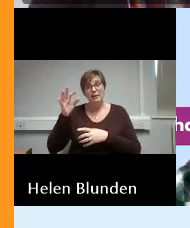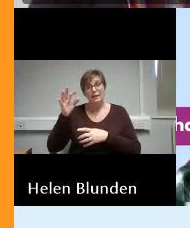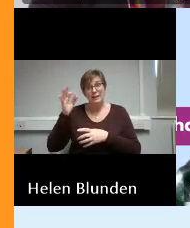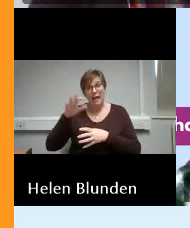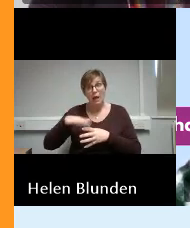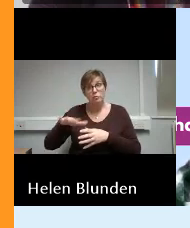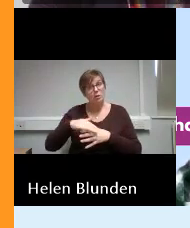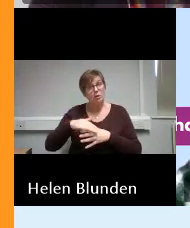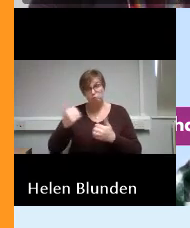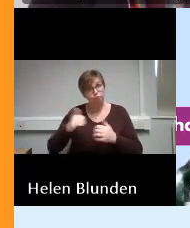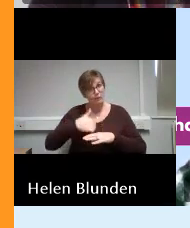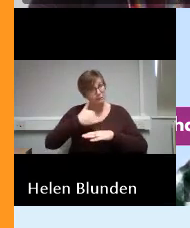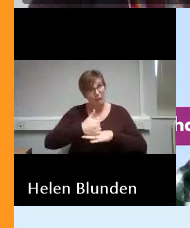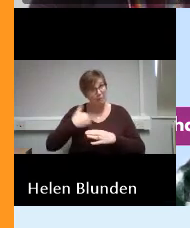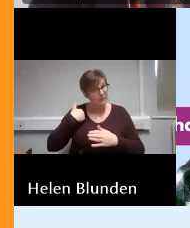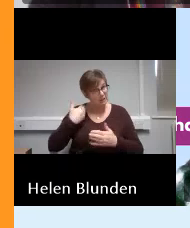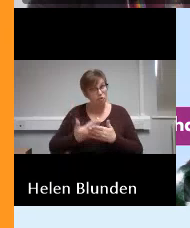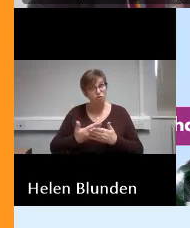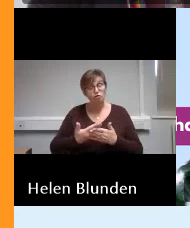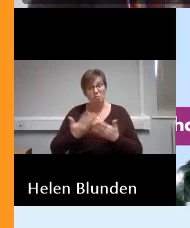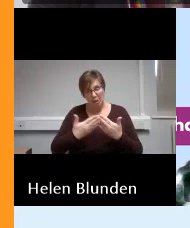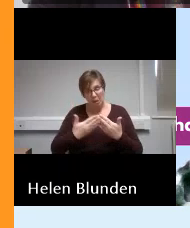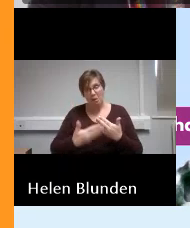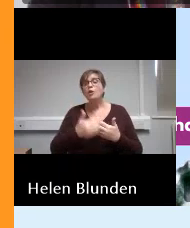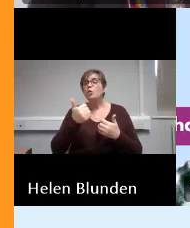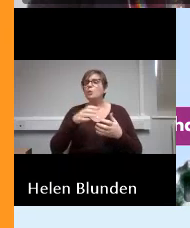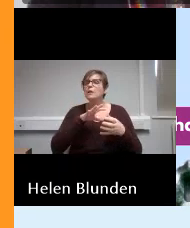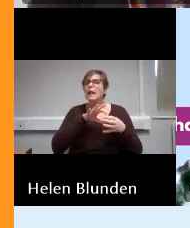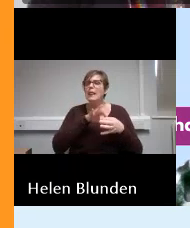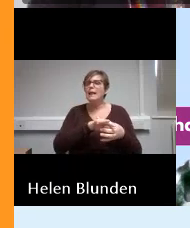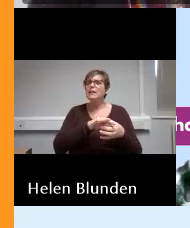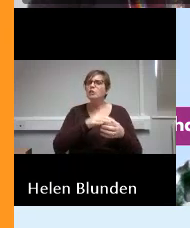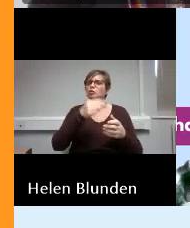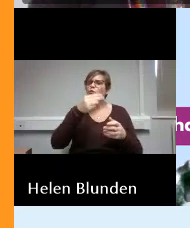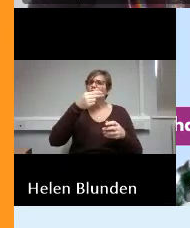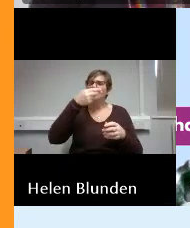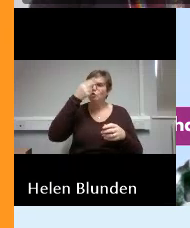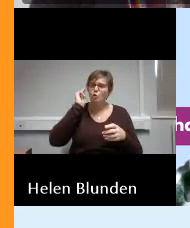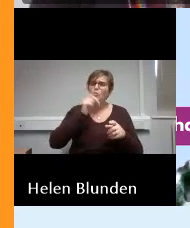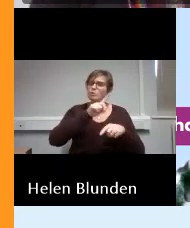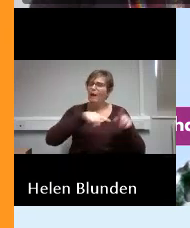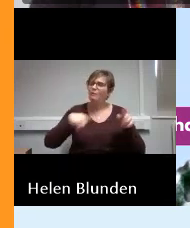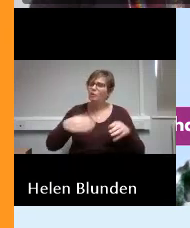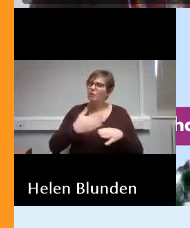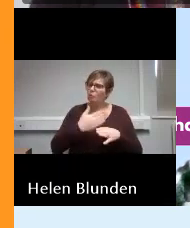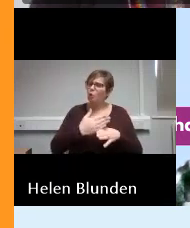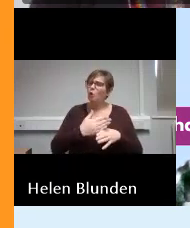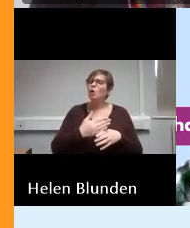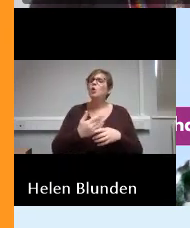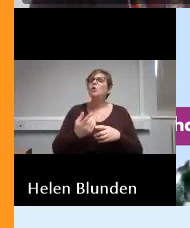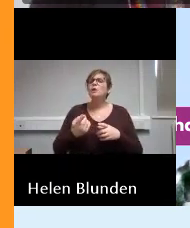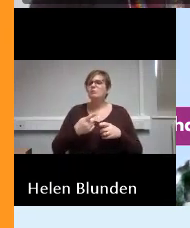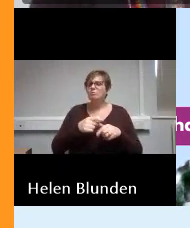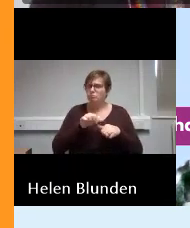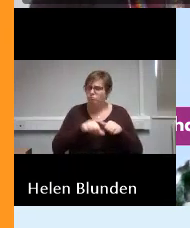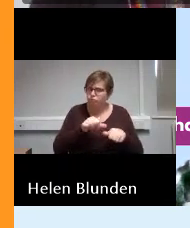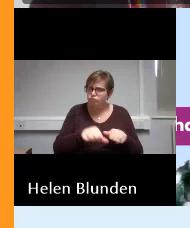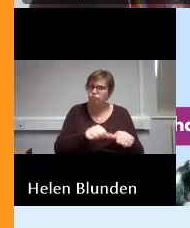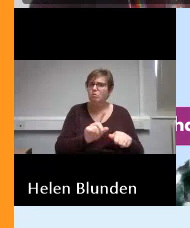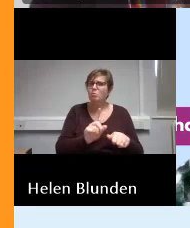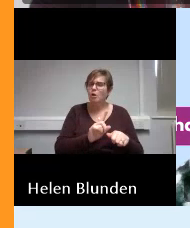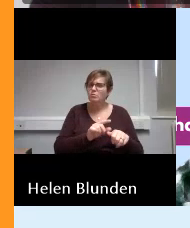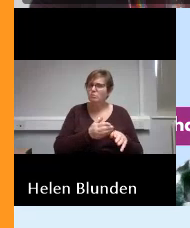well established now, and they particularly have good links around the neurodiversity work and those pathways and linking with